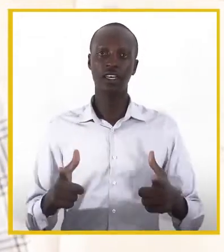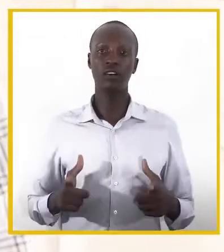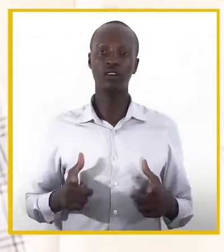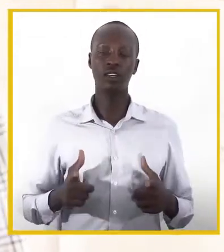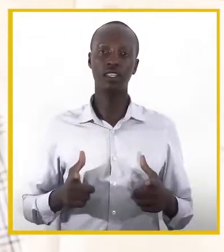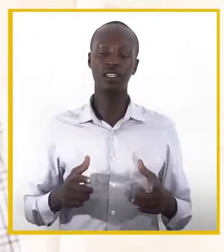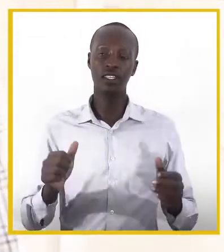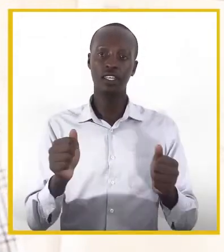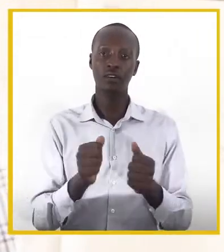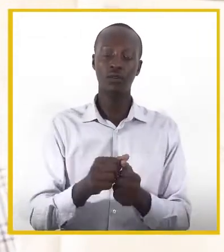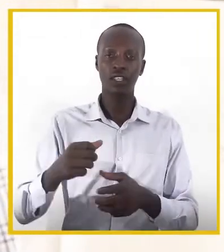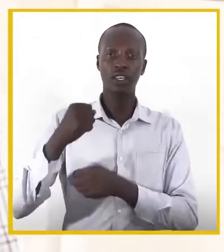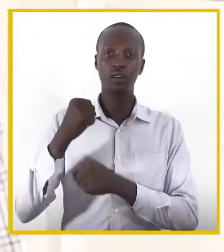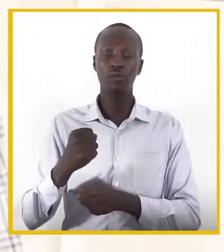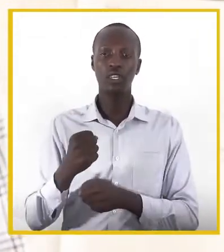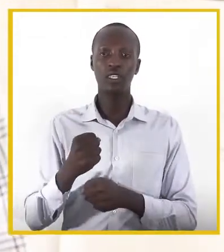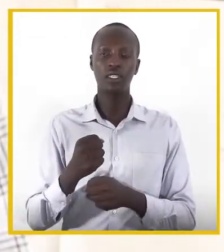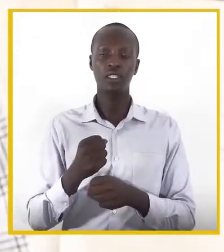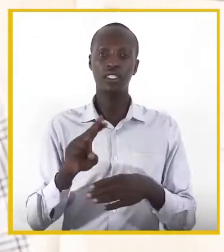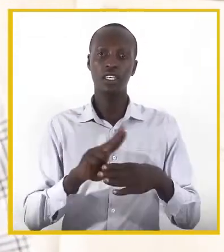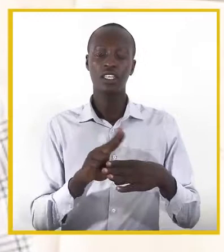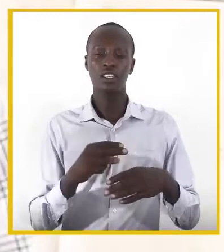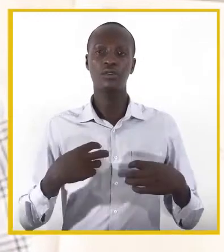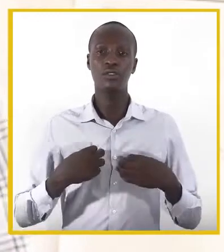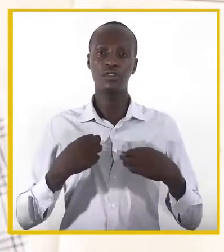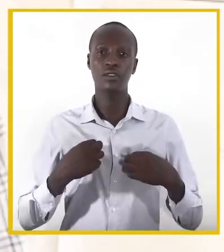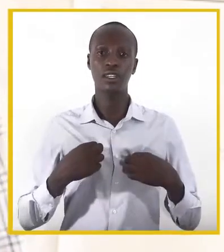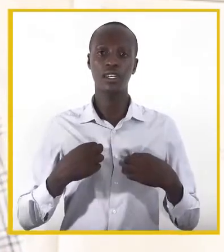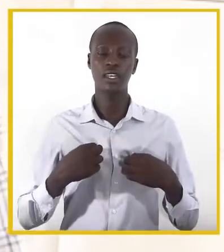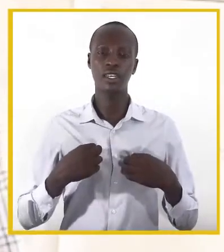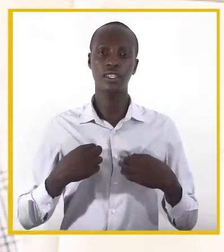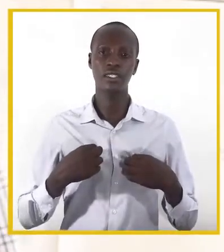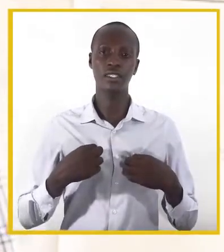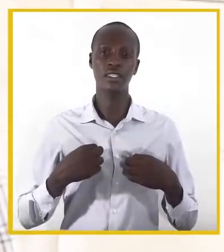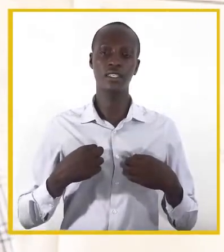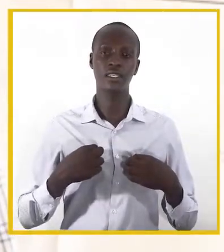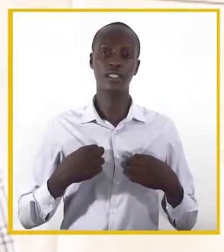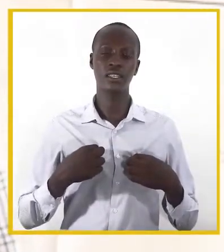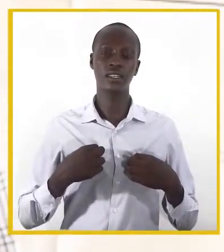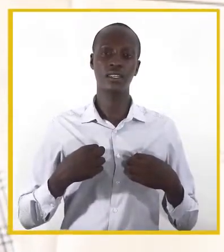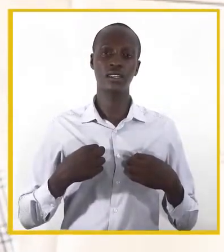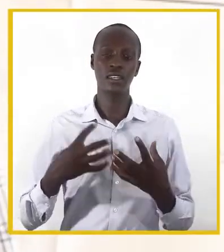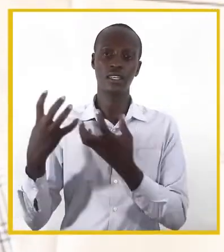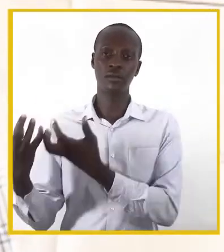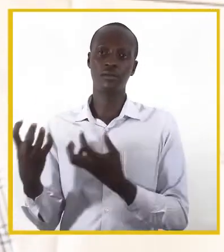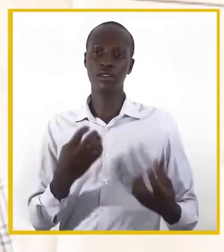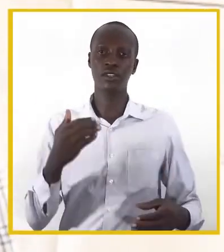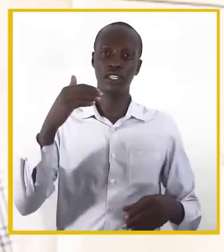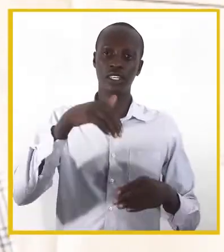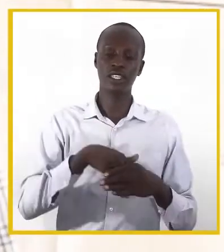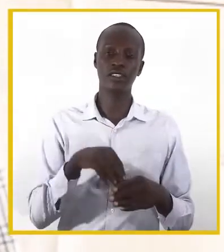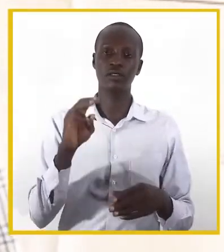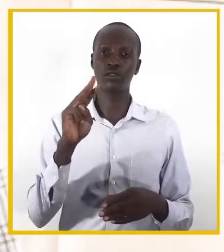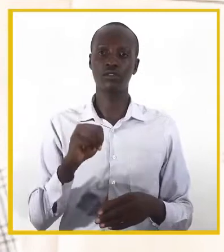lorries carrying bales of second-hand clothes that were scheduled to travel from Vumba area to